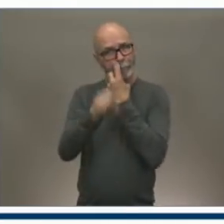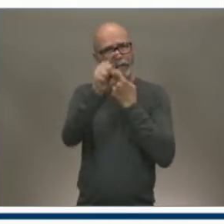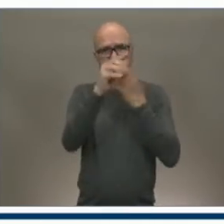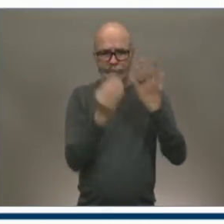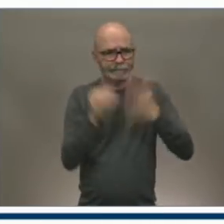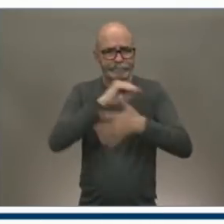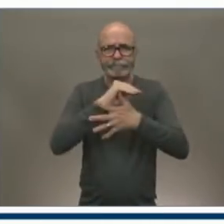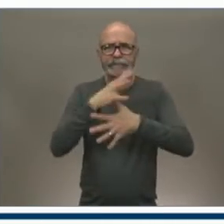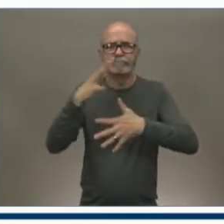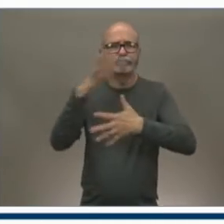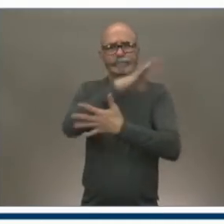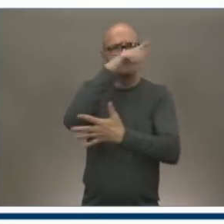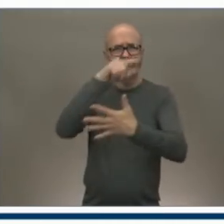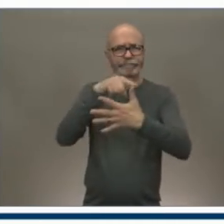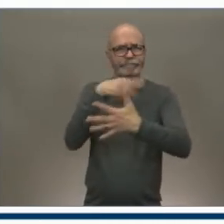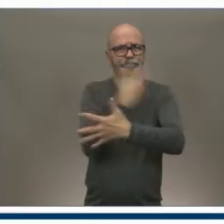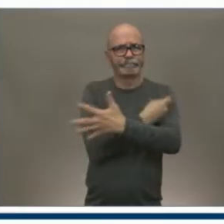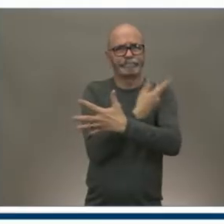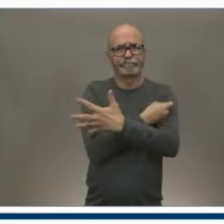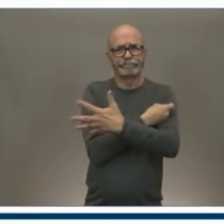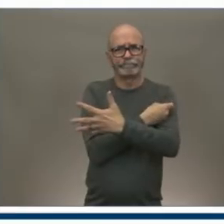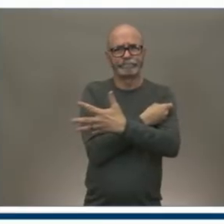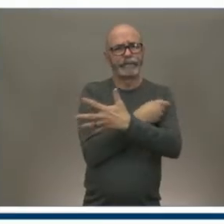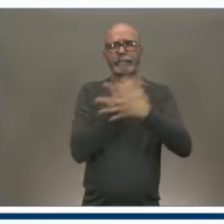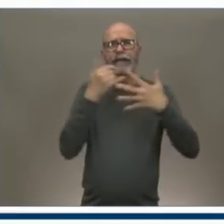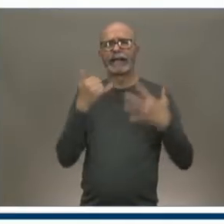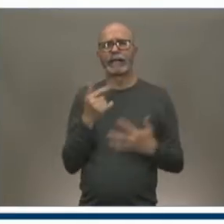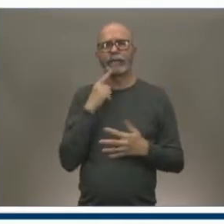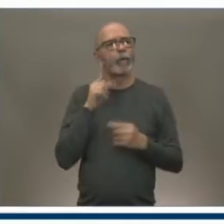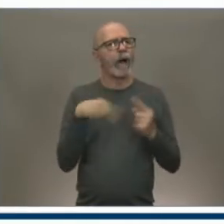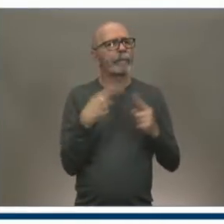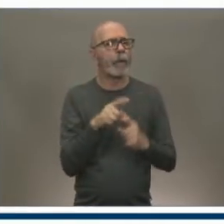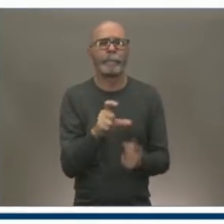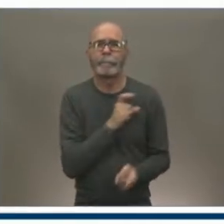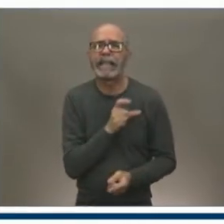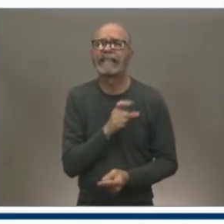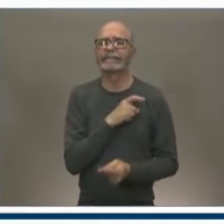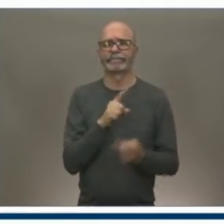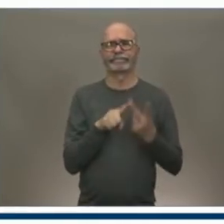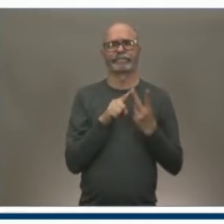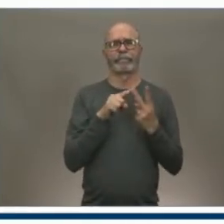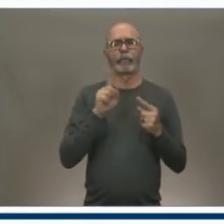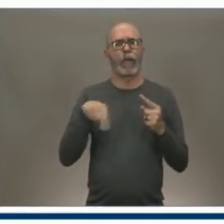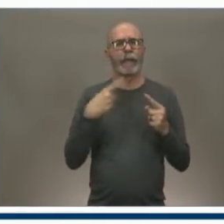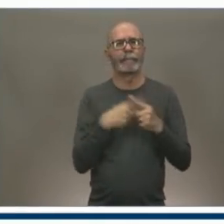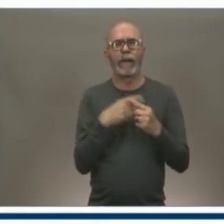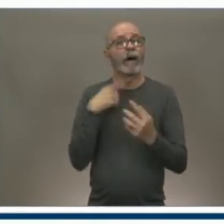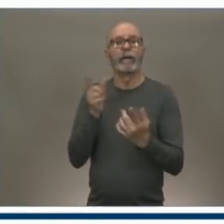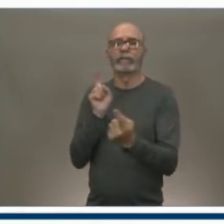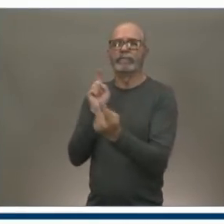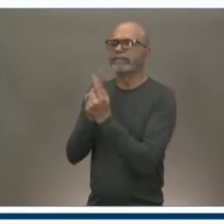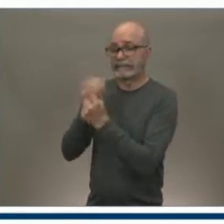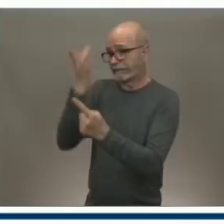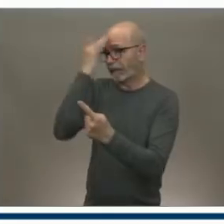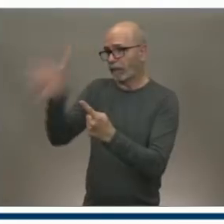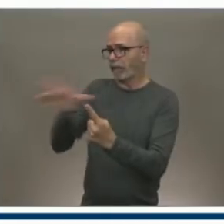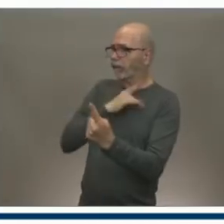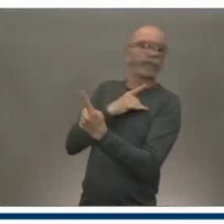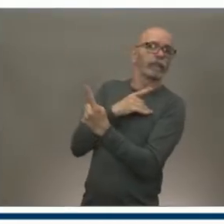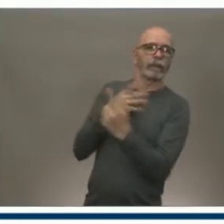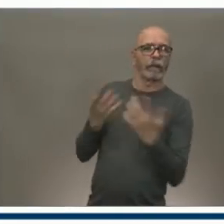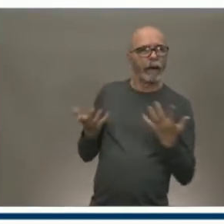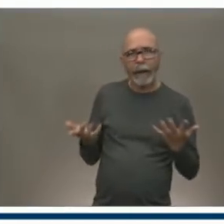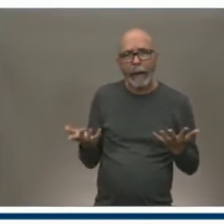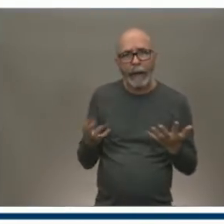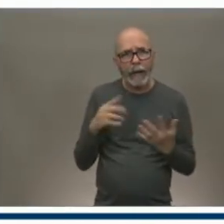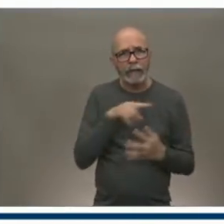that some professions, such as police officers who come into contact with a lot of people, it would seem to be intuitive